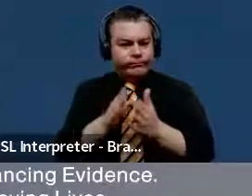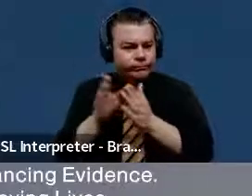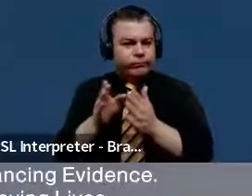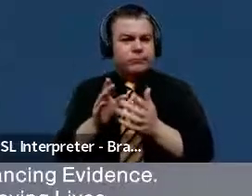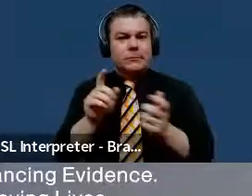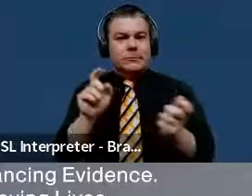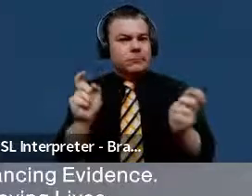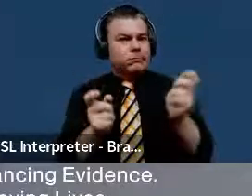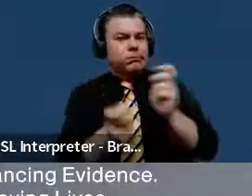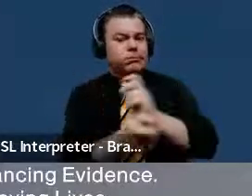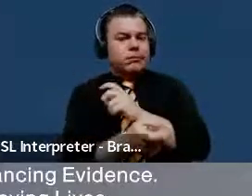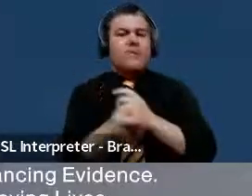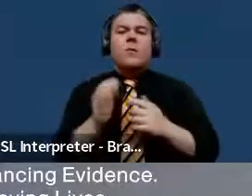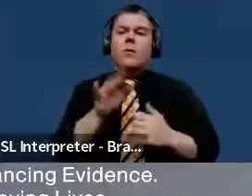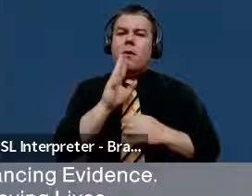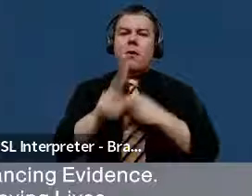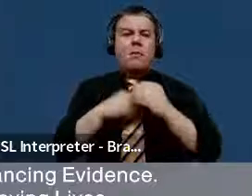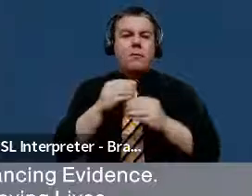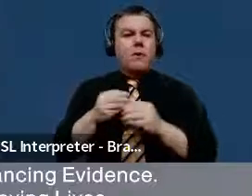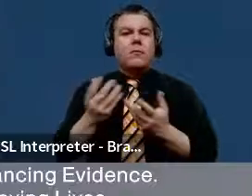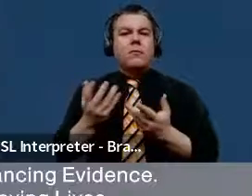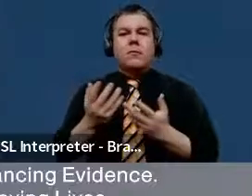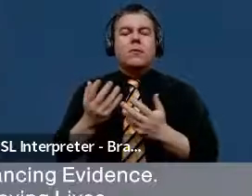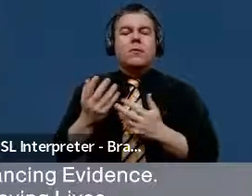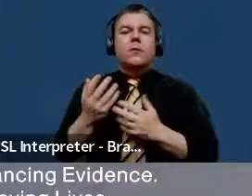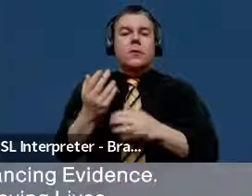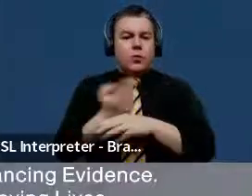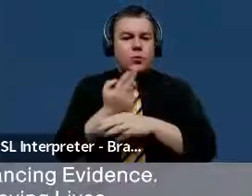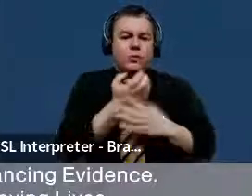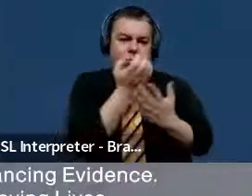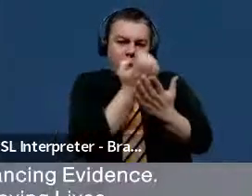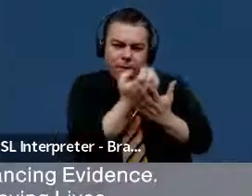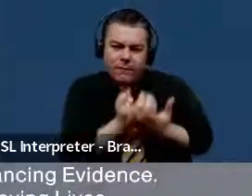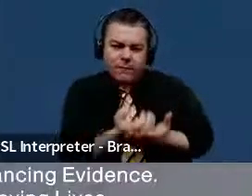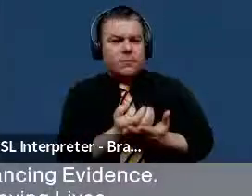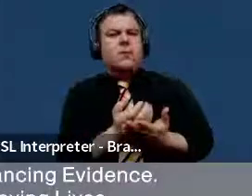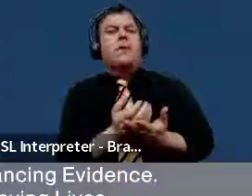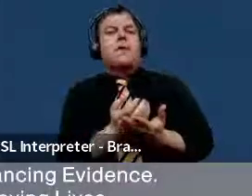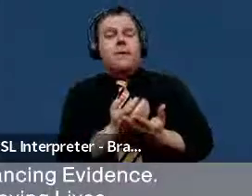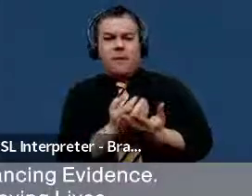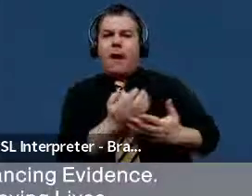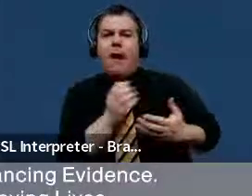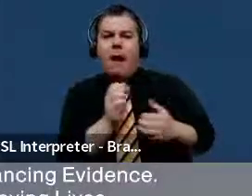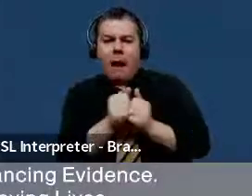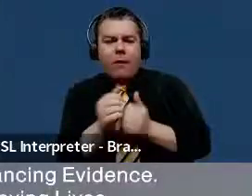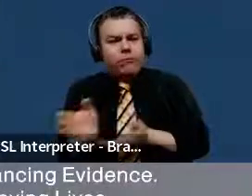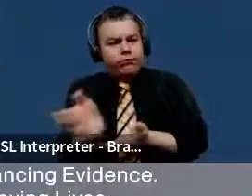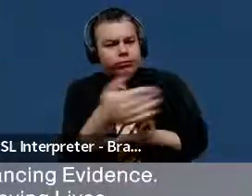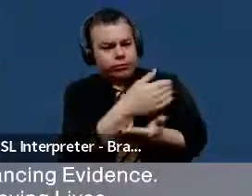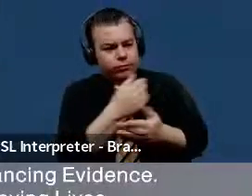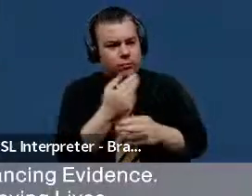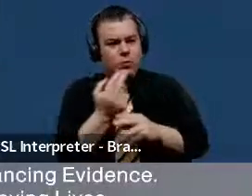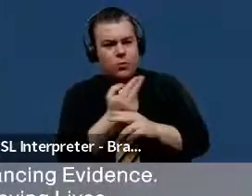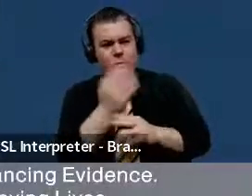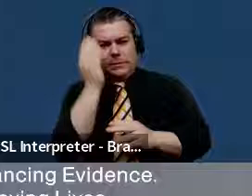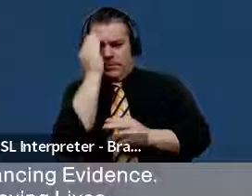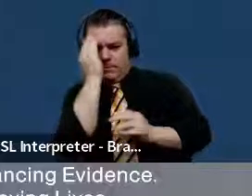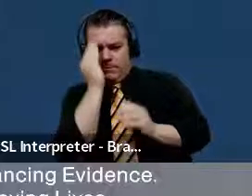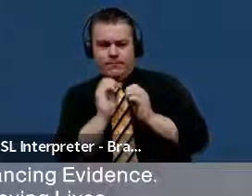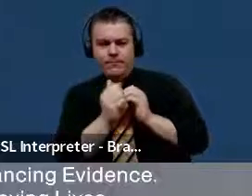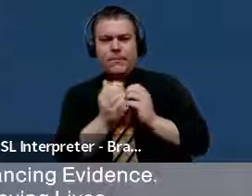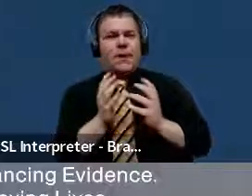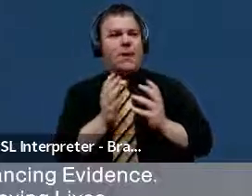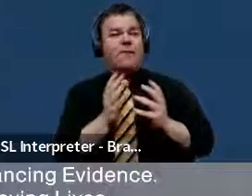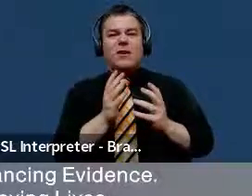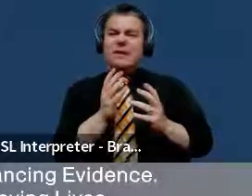to talk about the generation and use of evidence and how critical it is to mitigate some of the consequences